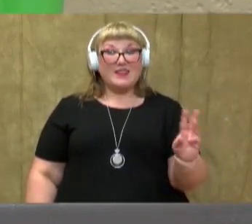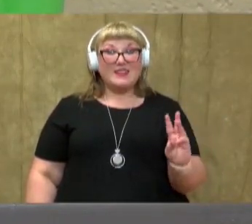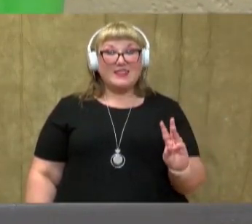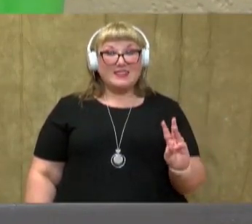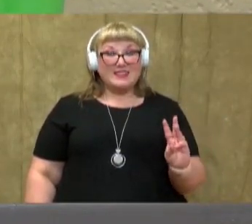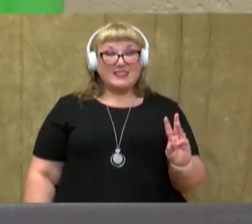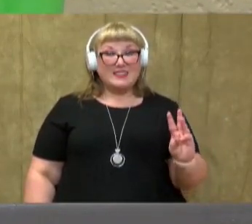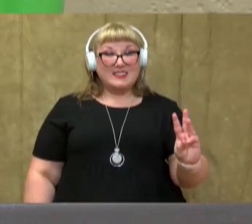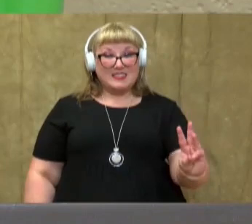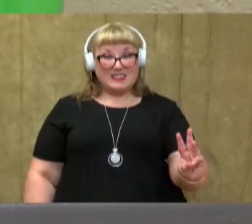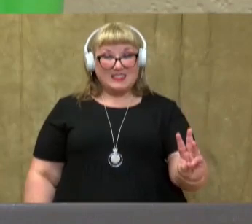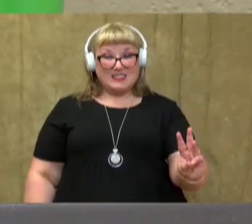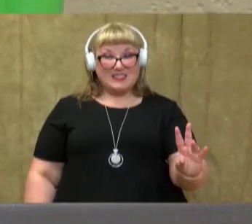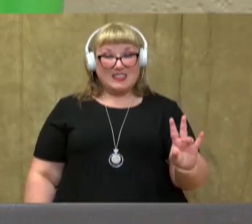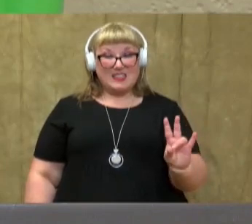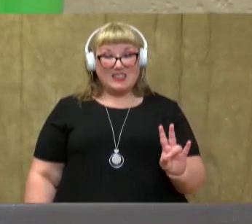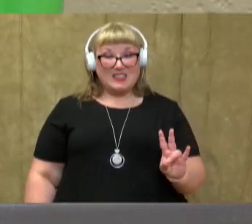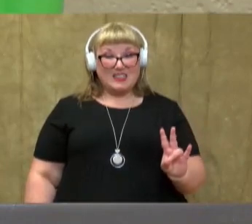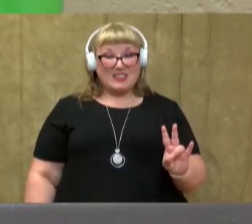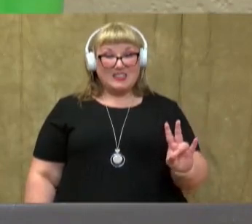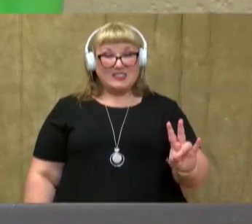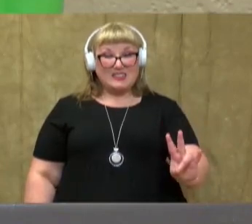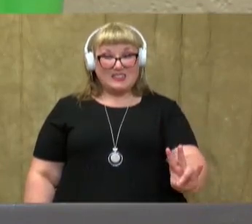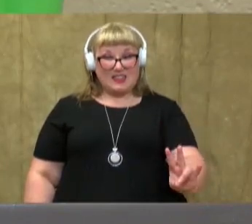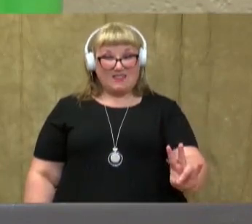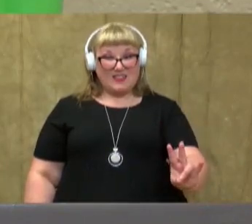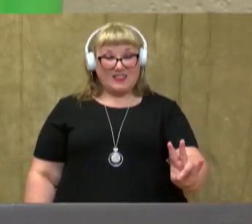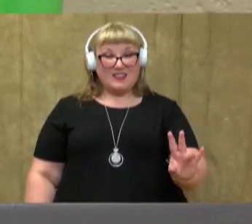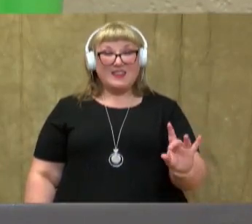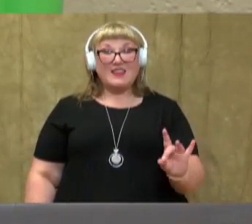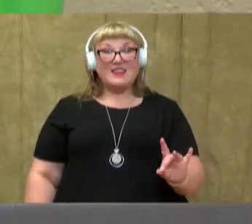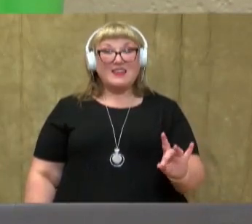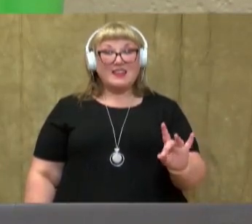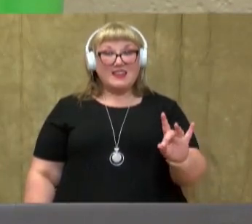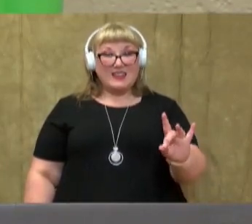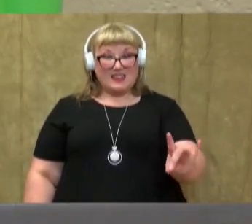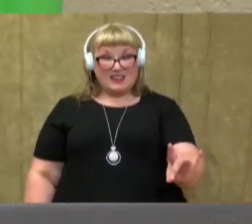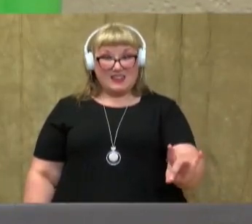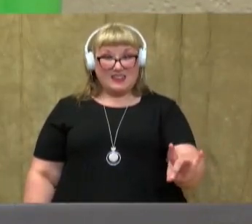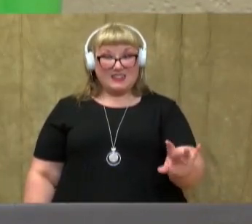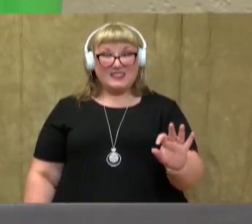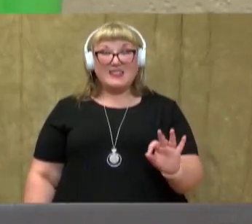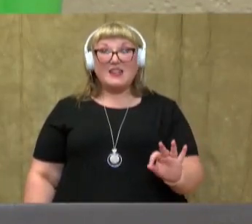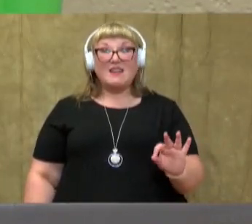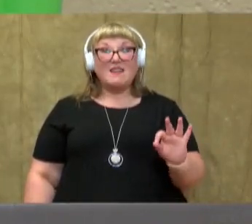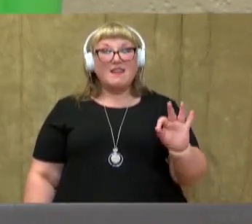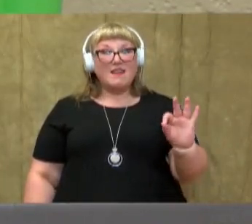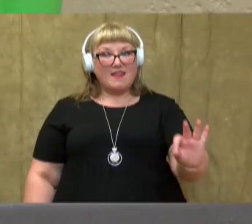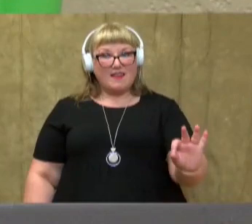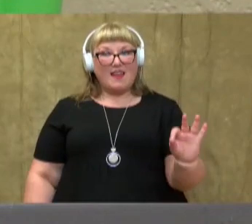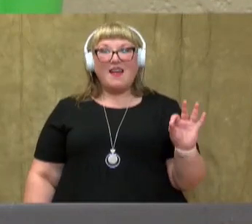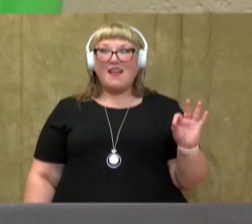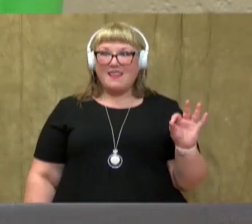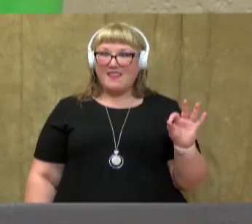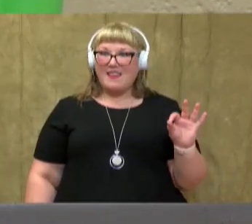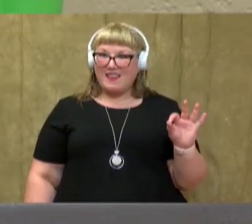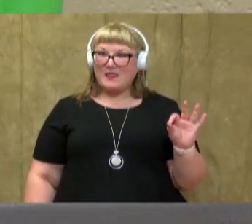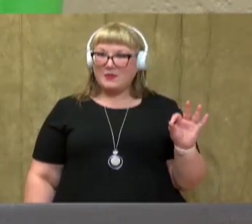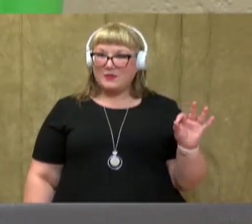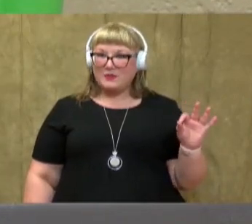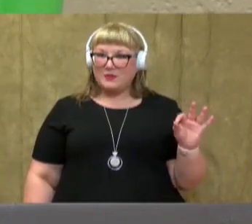five, six, seven, eight,